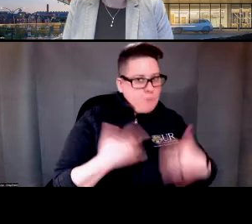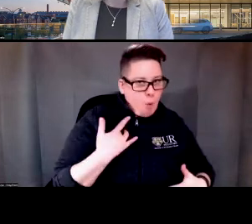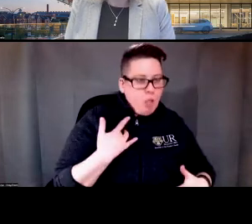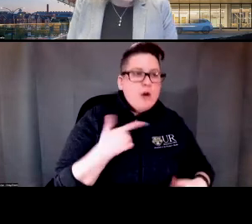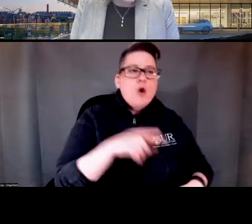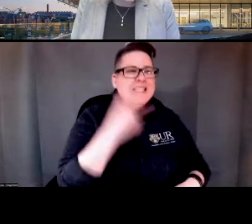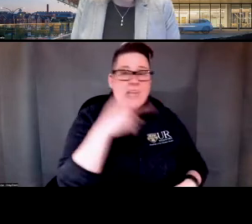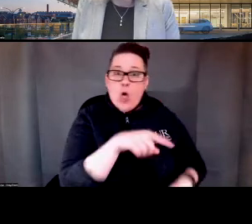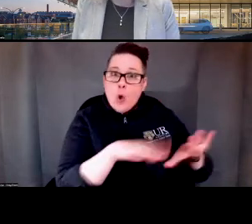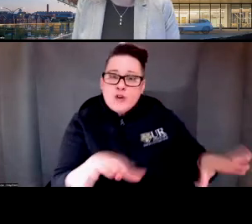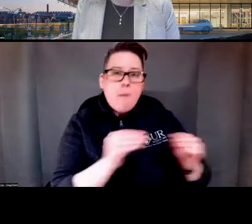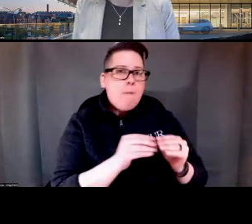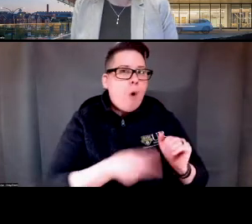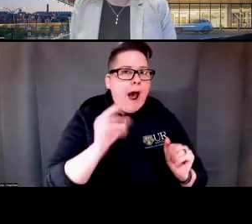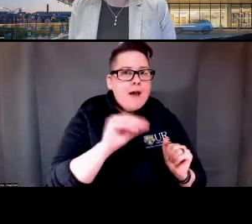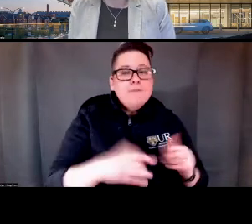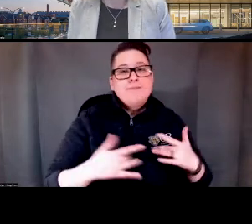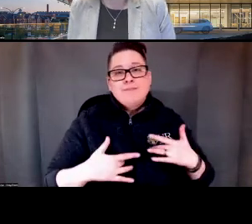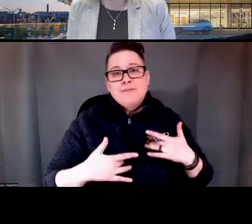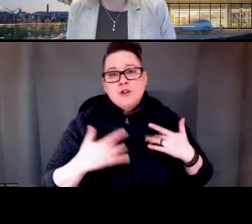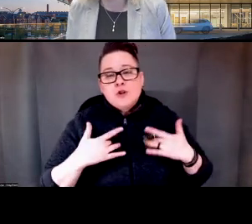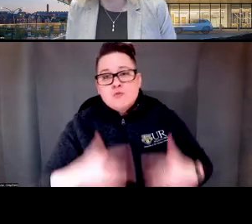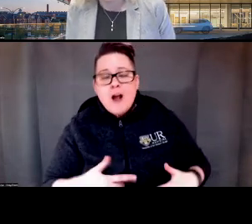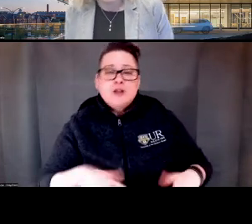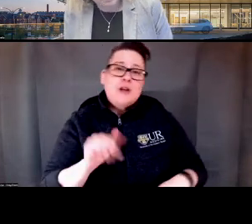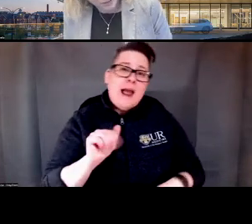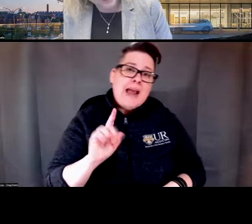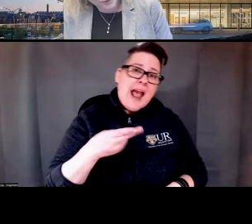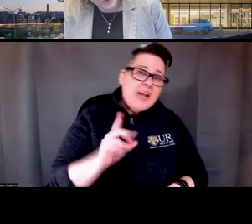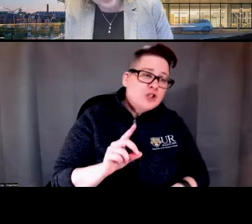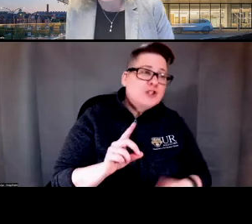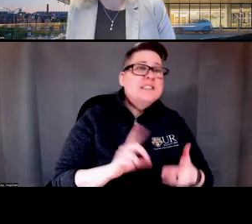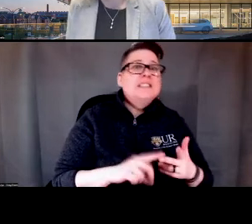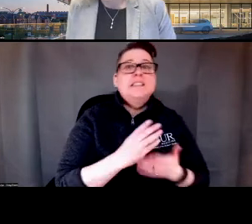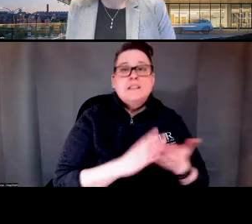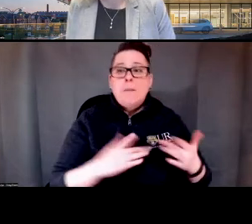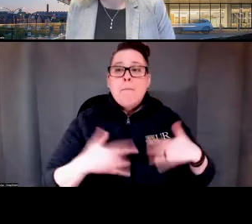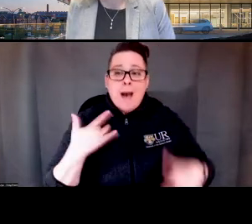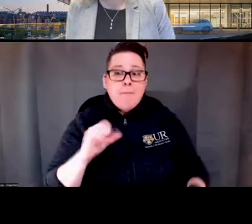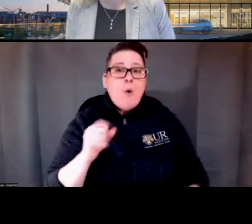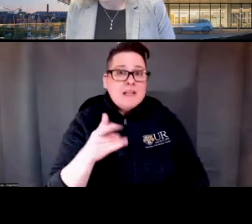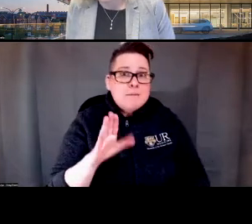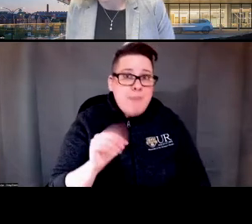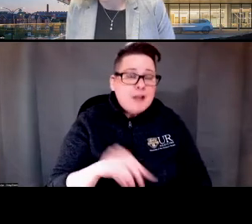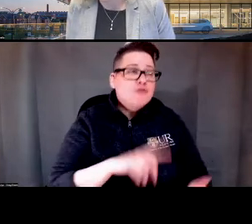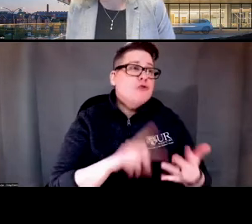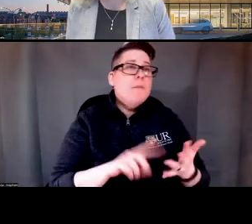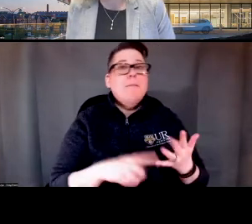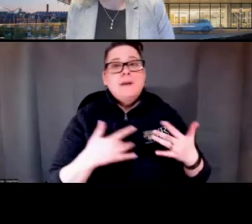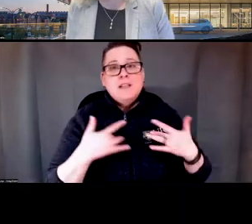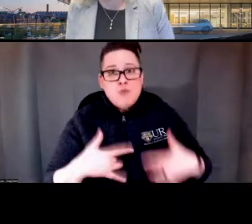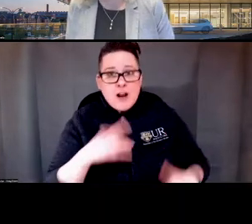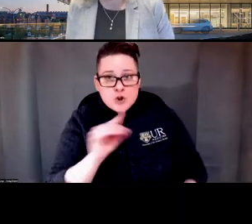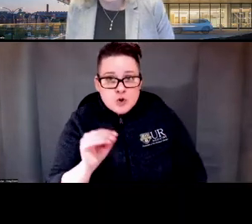ADHD, any mood disorder, disruptive behavioral disorder, bipolar spectrum disorders, and depressive disorders in